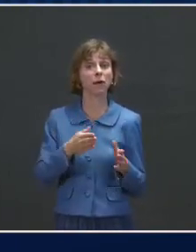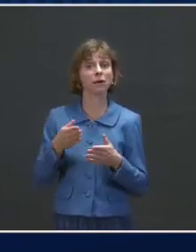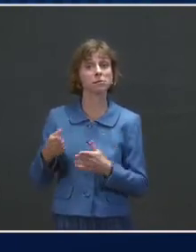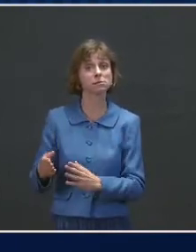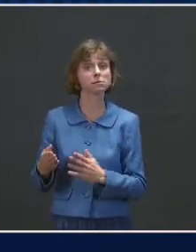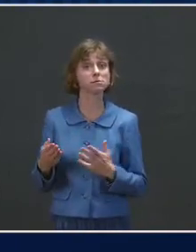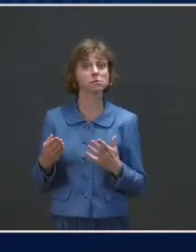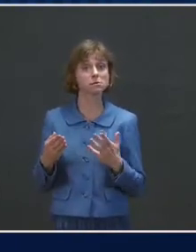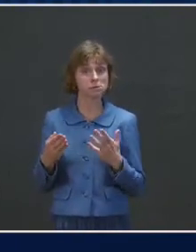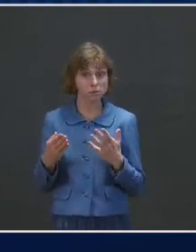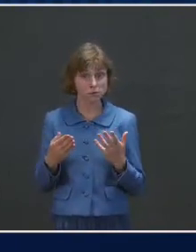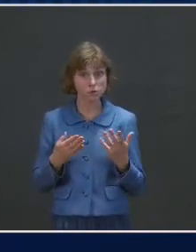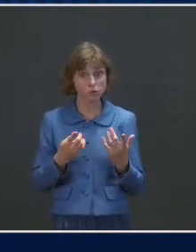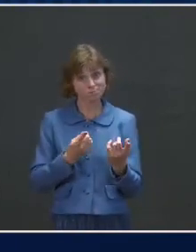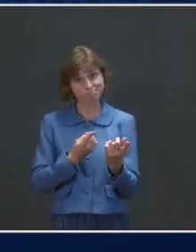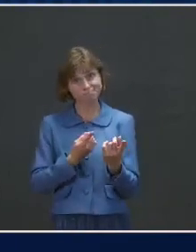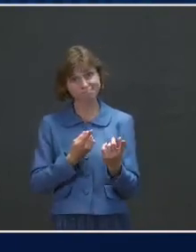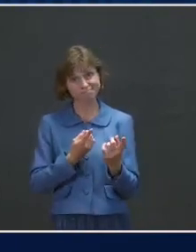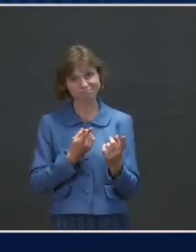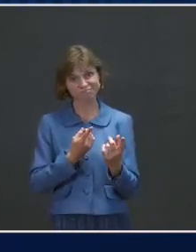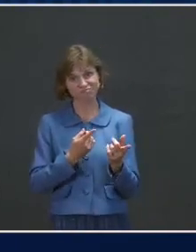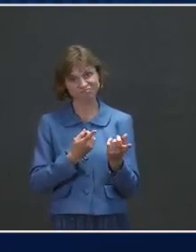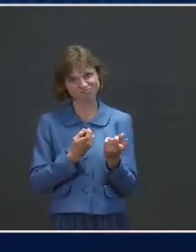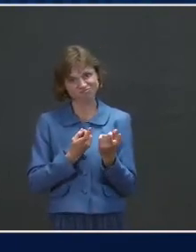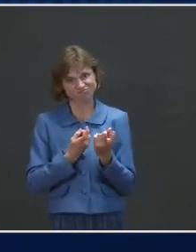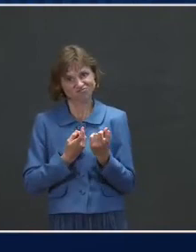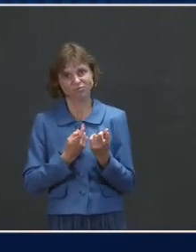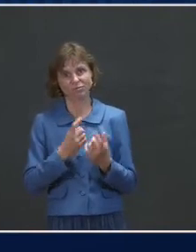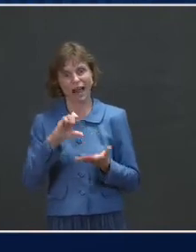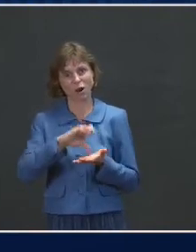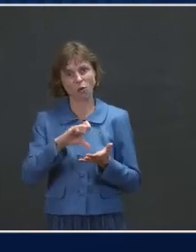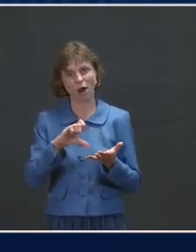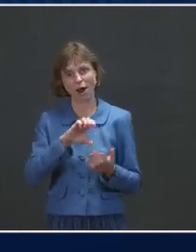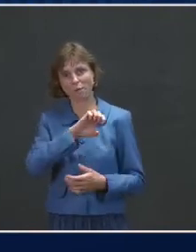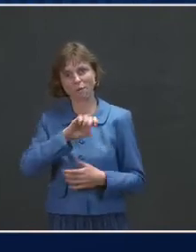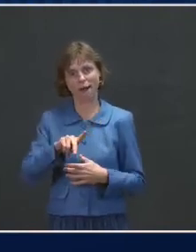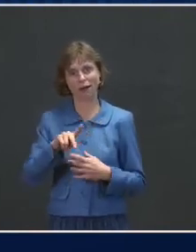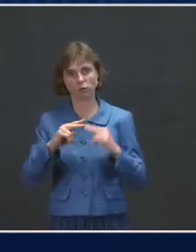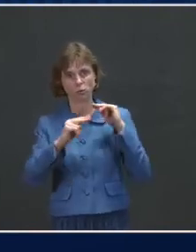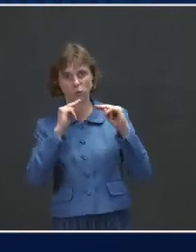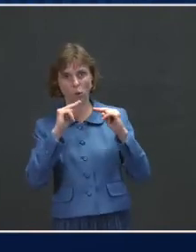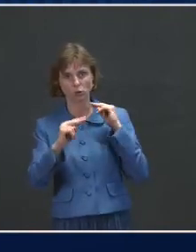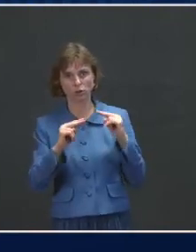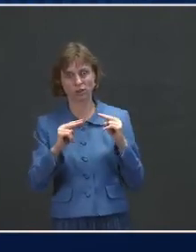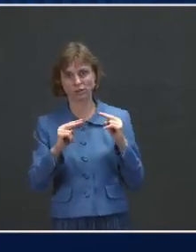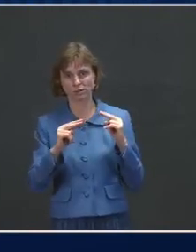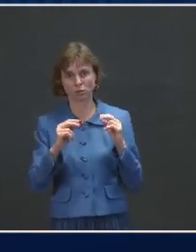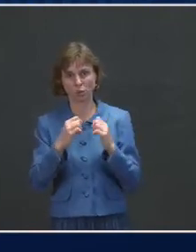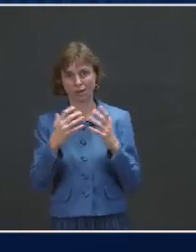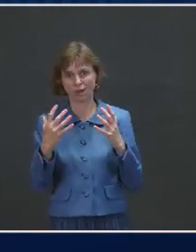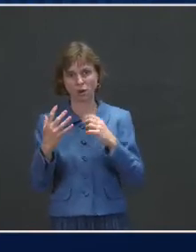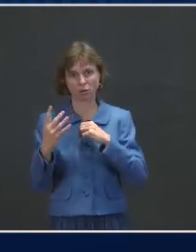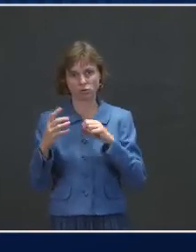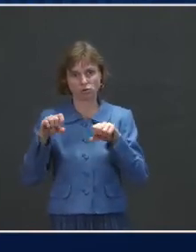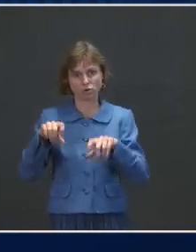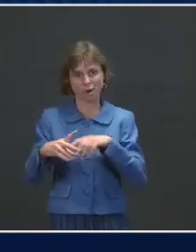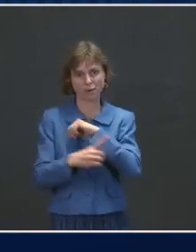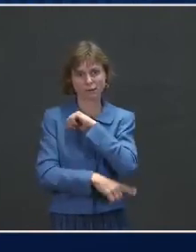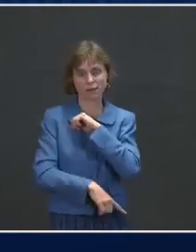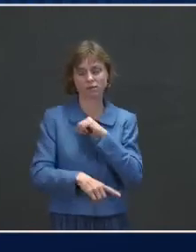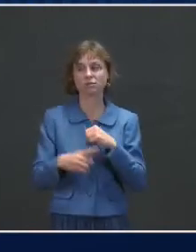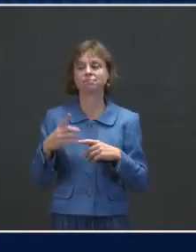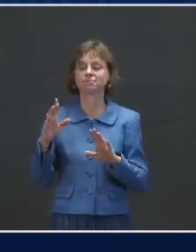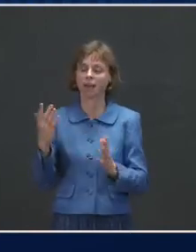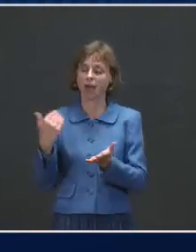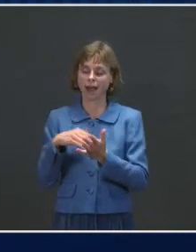to sort of help Iran get back to the table that would be short of dropping U.S. sanctions. Well, again, I think his view is that